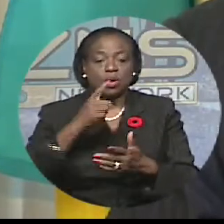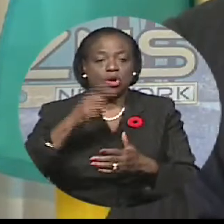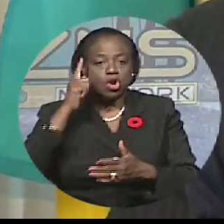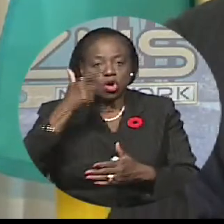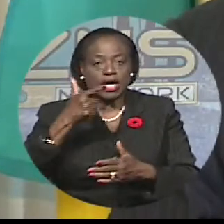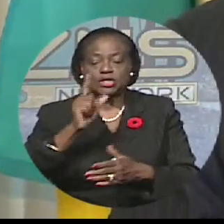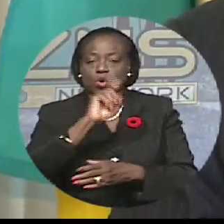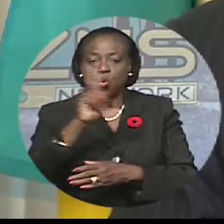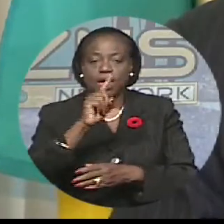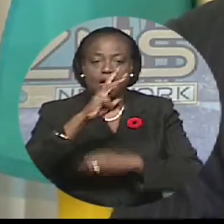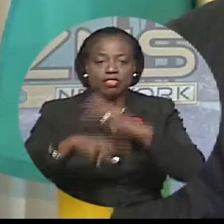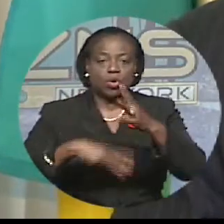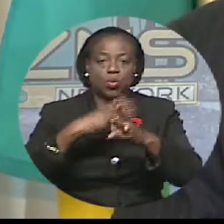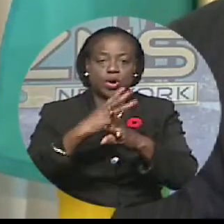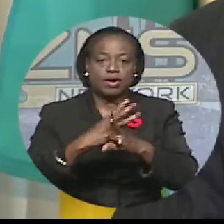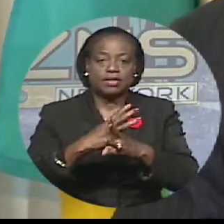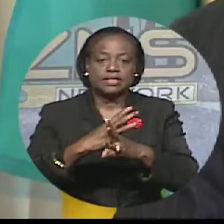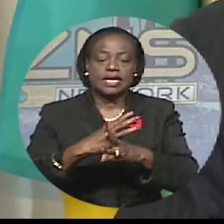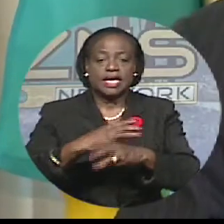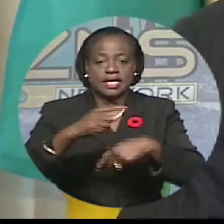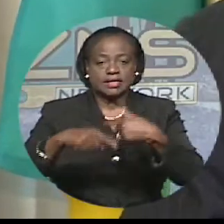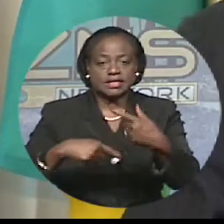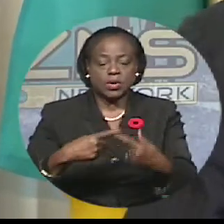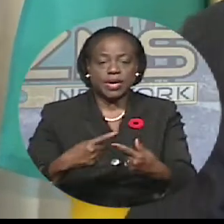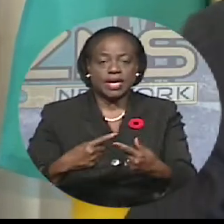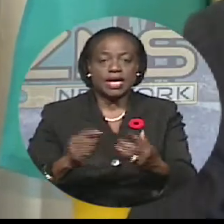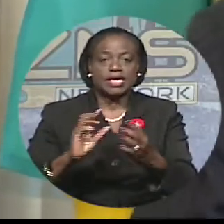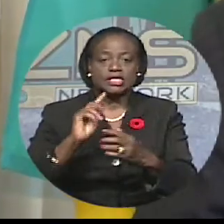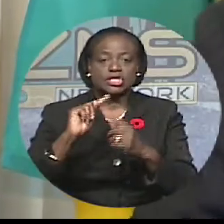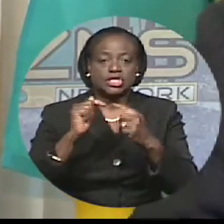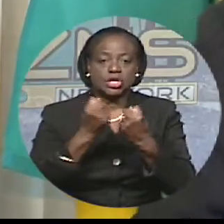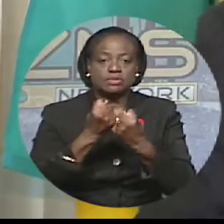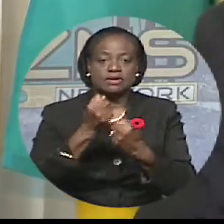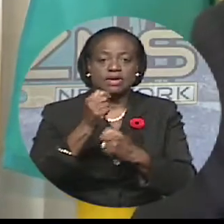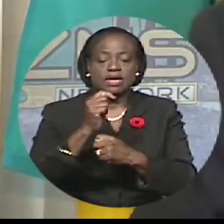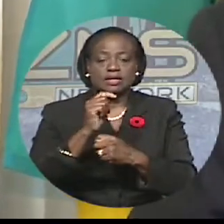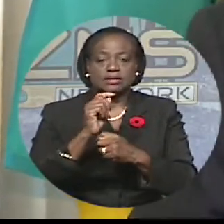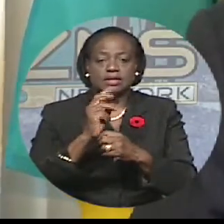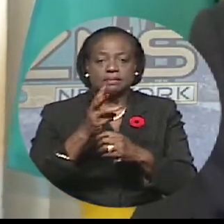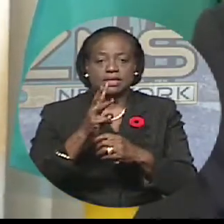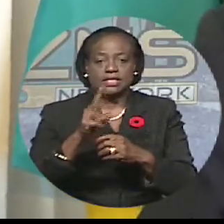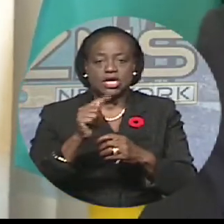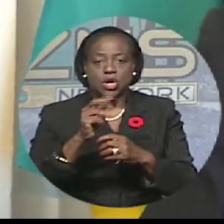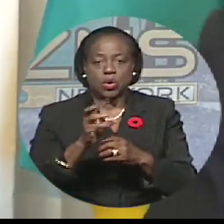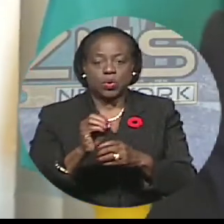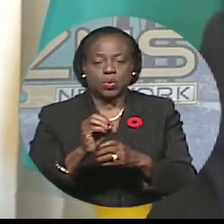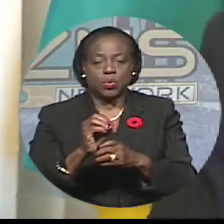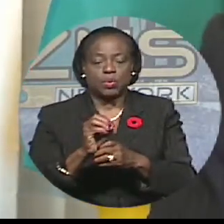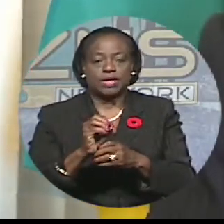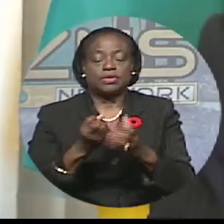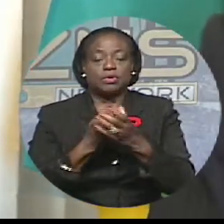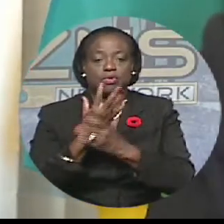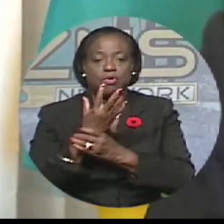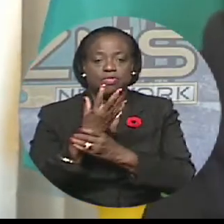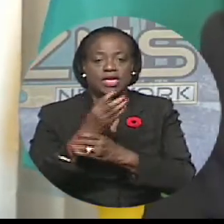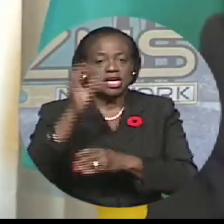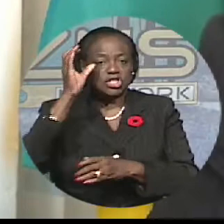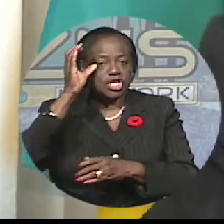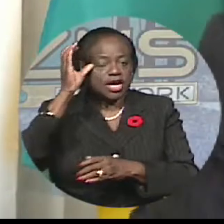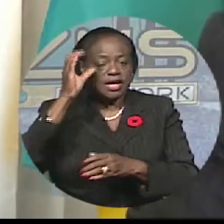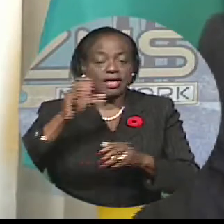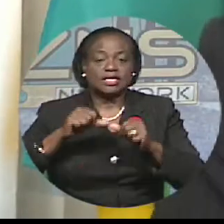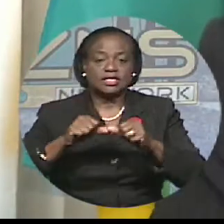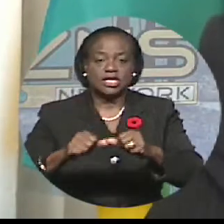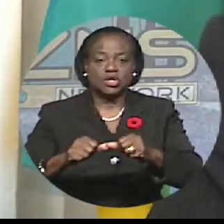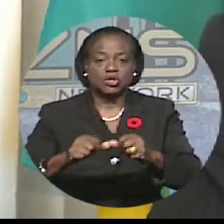in terms of the WTO, in terms of the growth of economies. The IMF is reporting that China continues to be